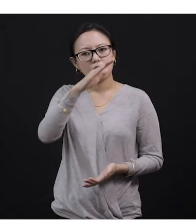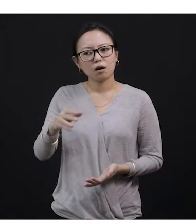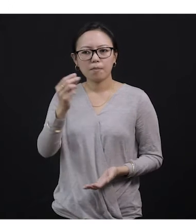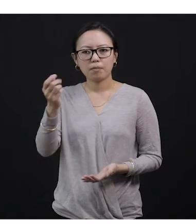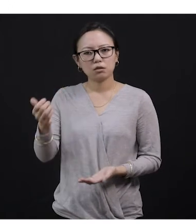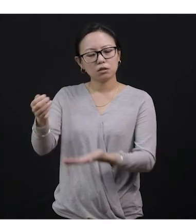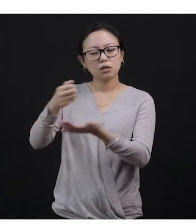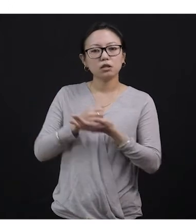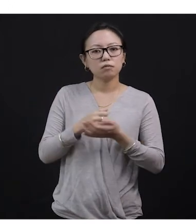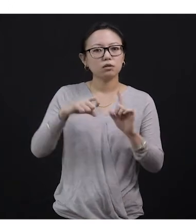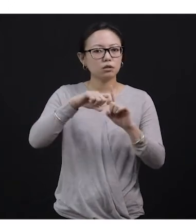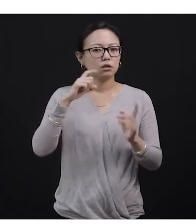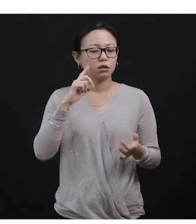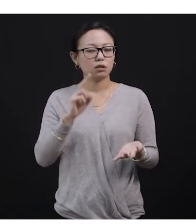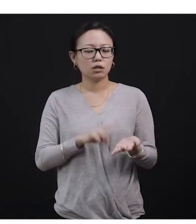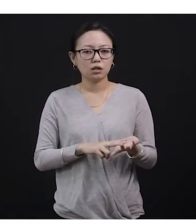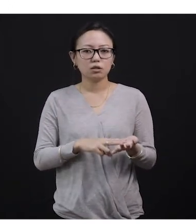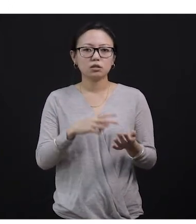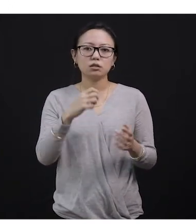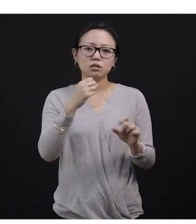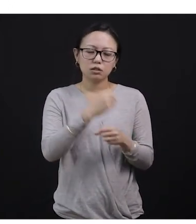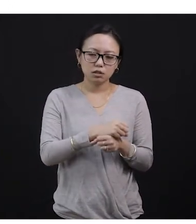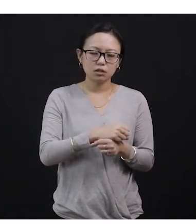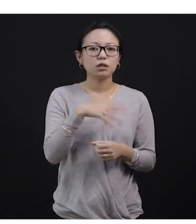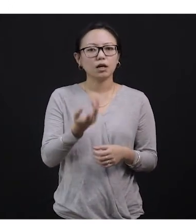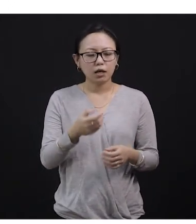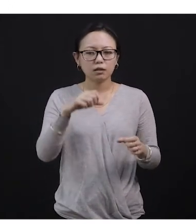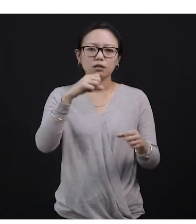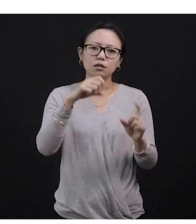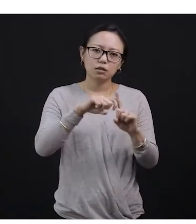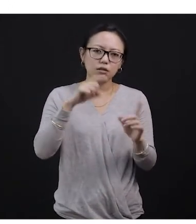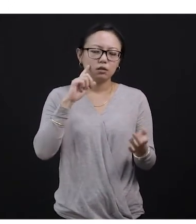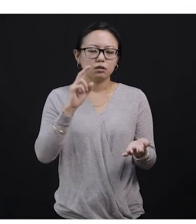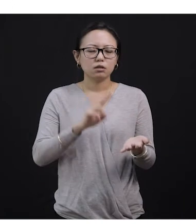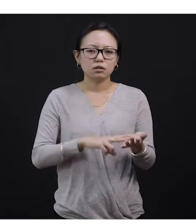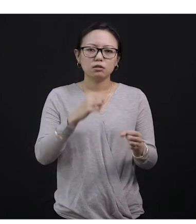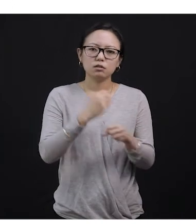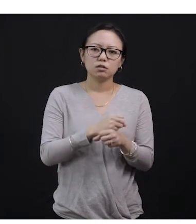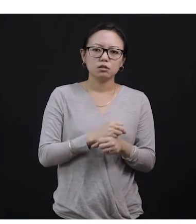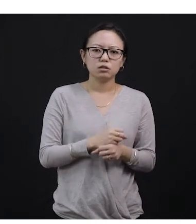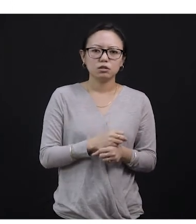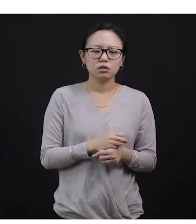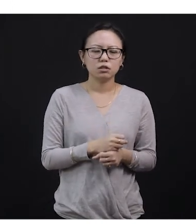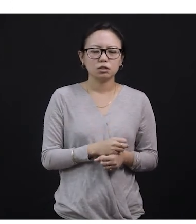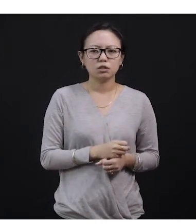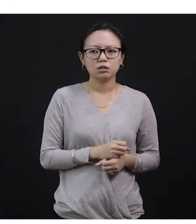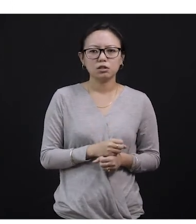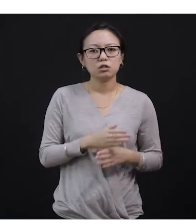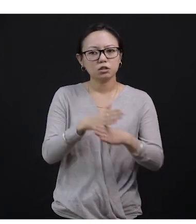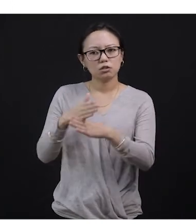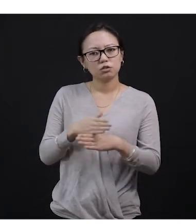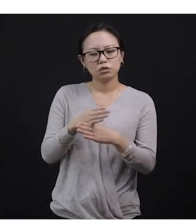by giving some share to the king. And also for those people who couldn't give anything to the king, they used to give